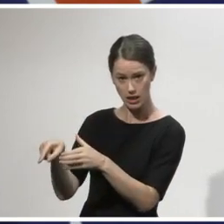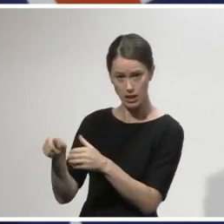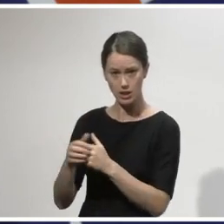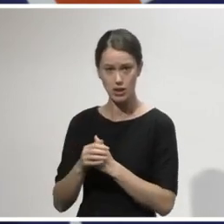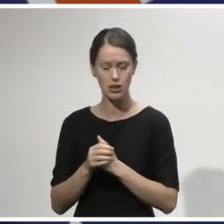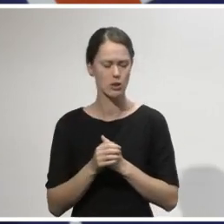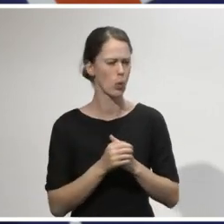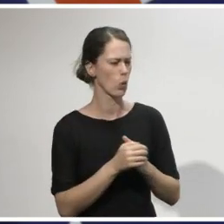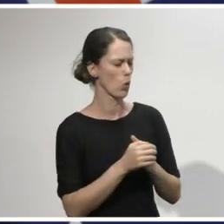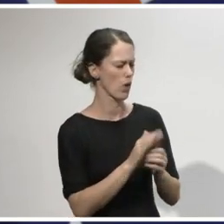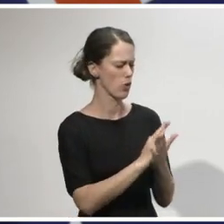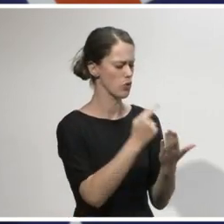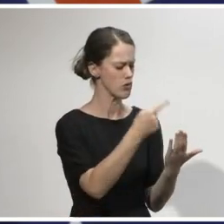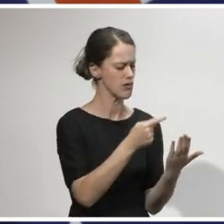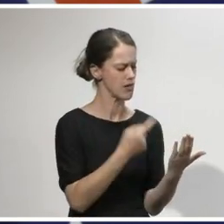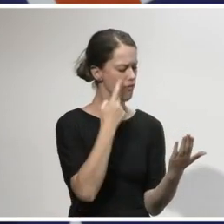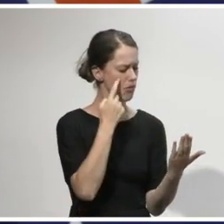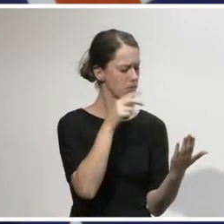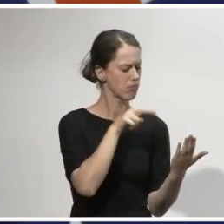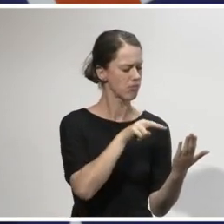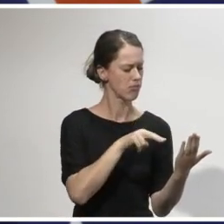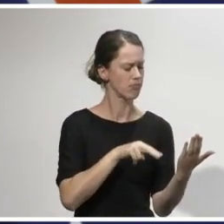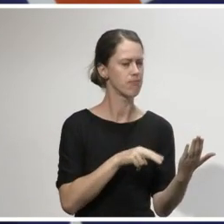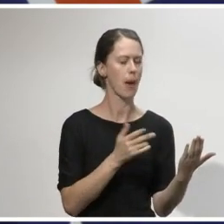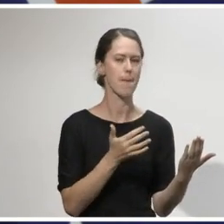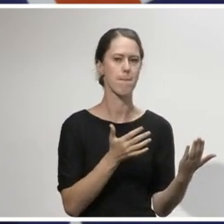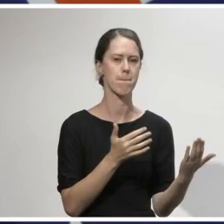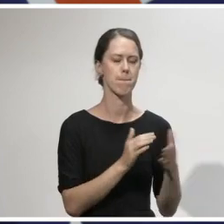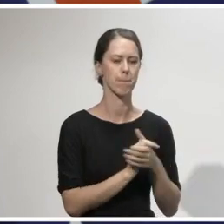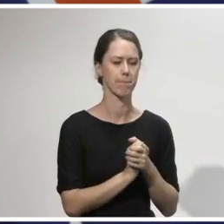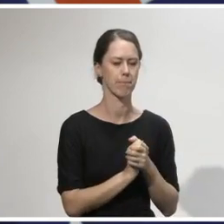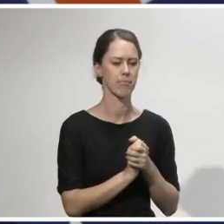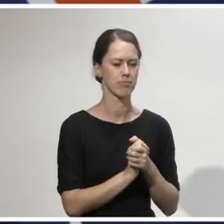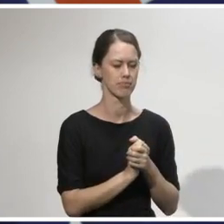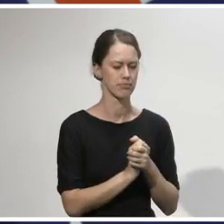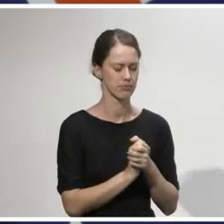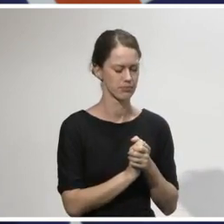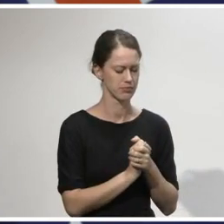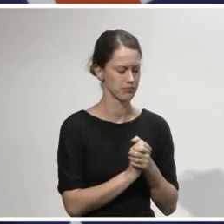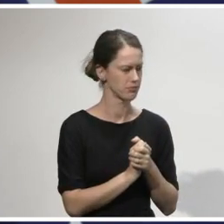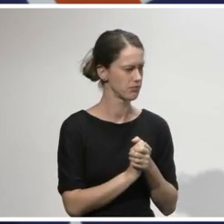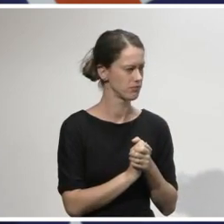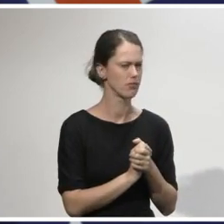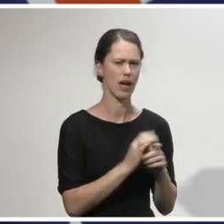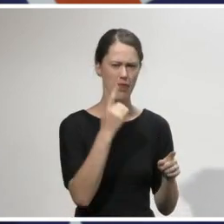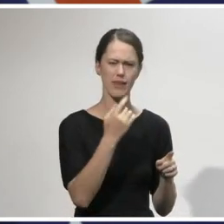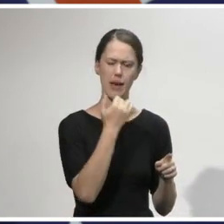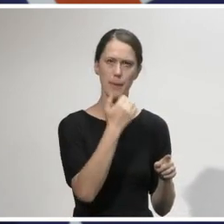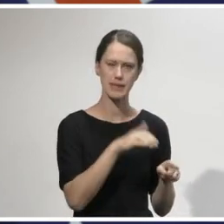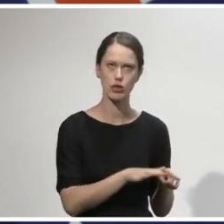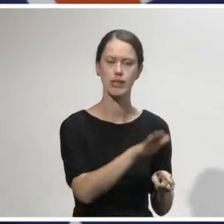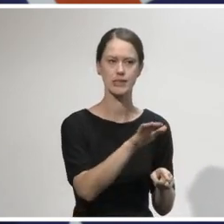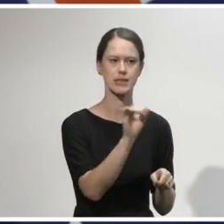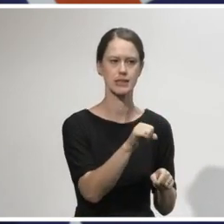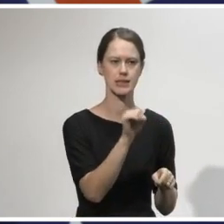I'm not sure if I've got the details on that. I think I said that it had increased. What we're